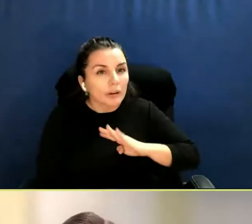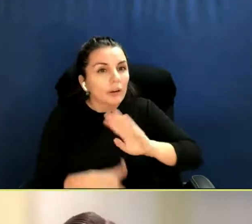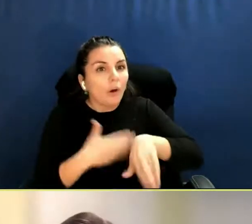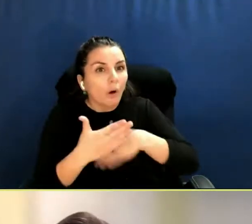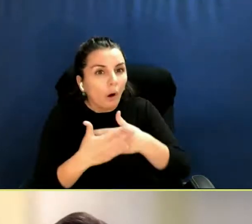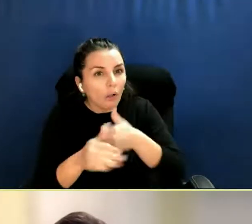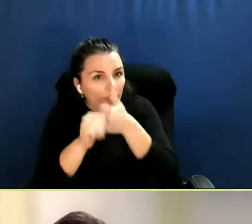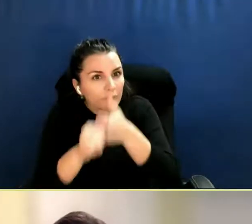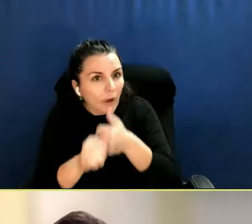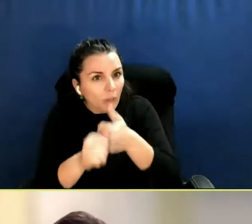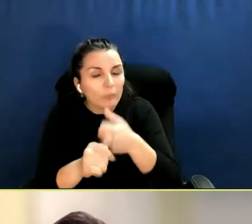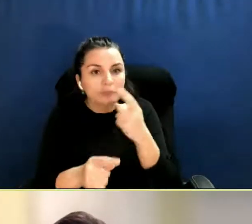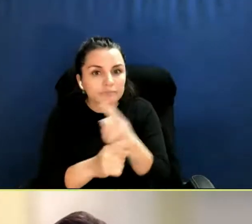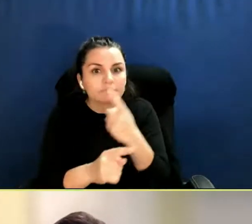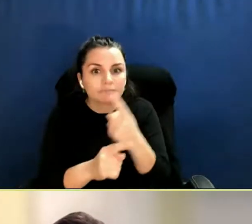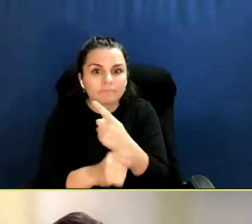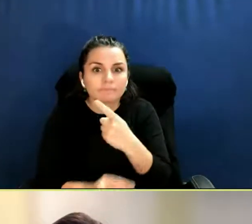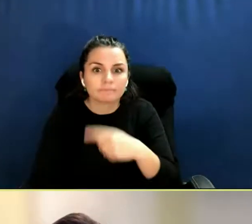are